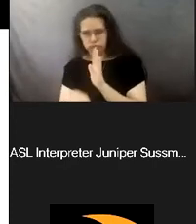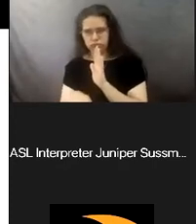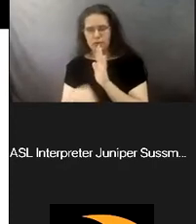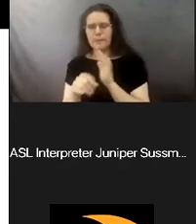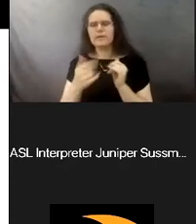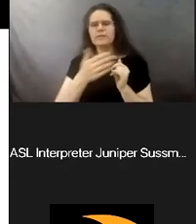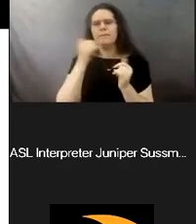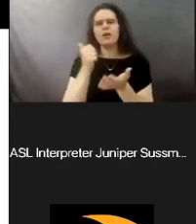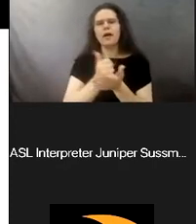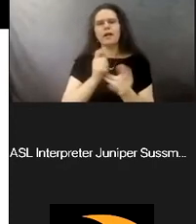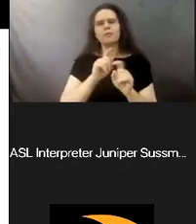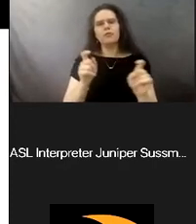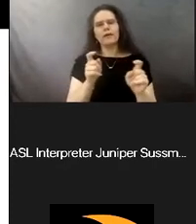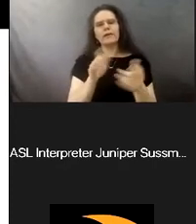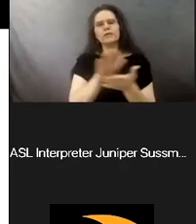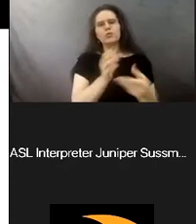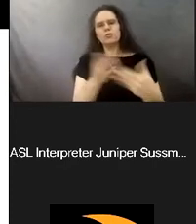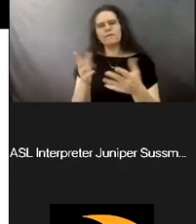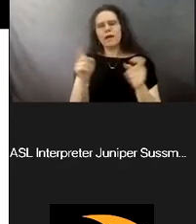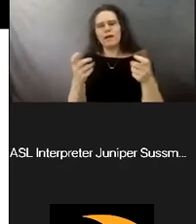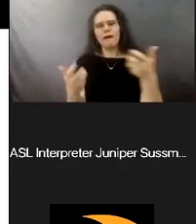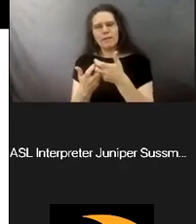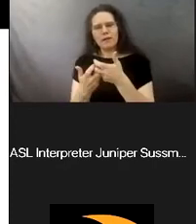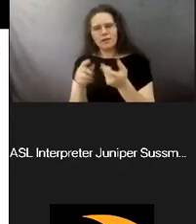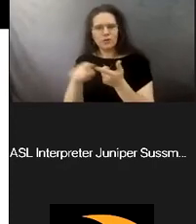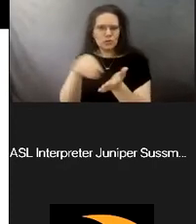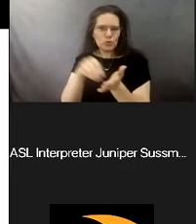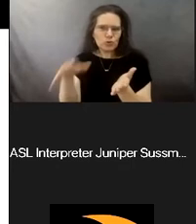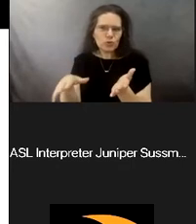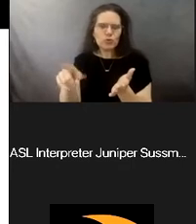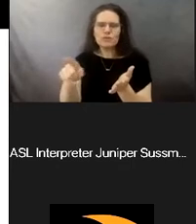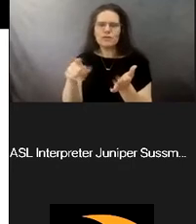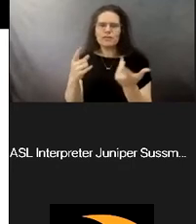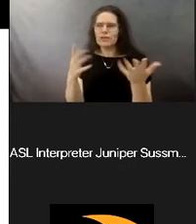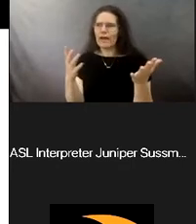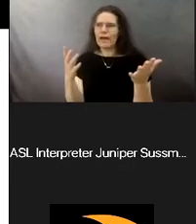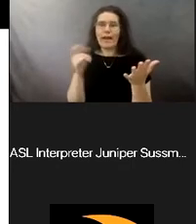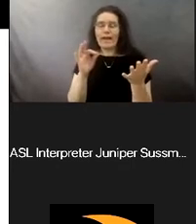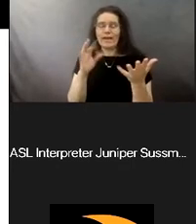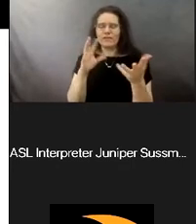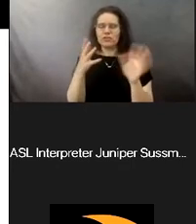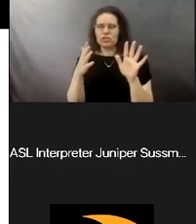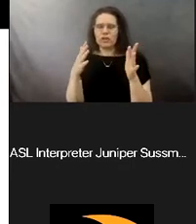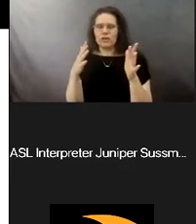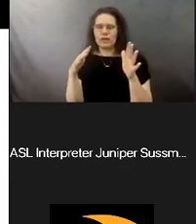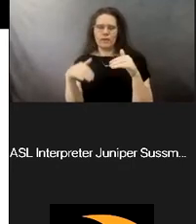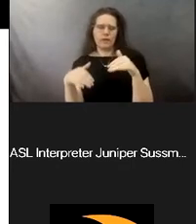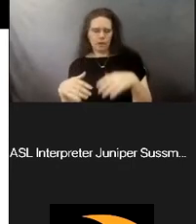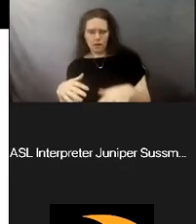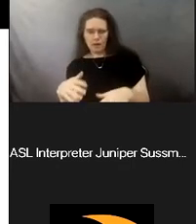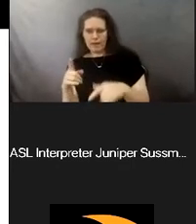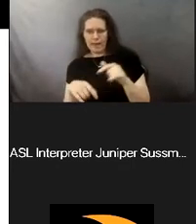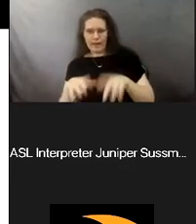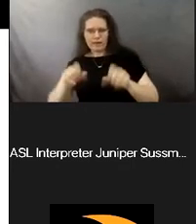accommodations in place that'll help her be able to make up a test if she has a low blood sugar during a test or a high blood sugar